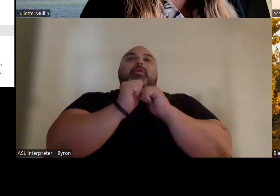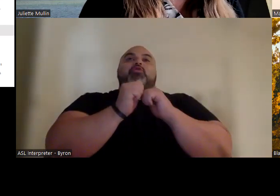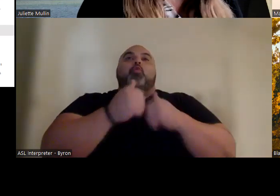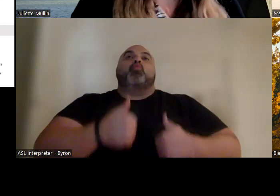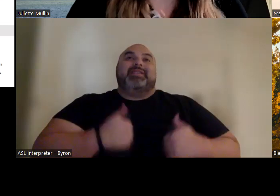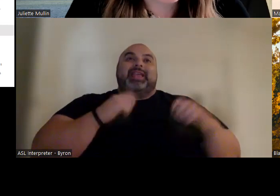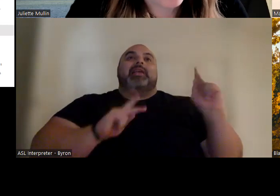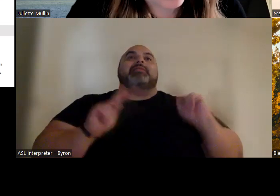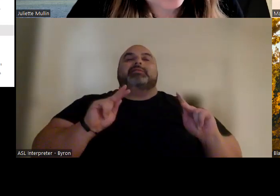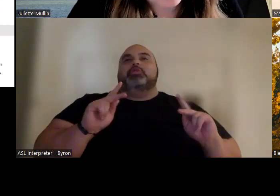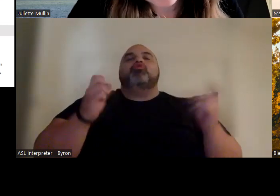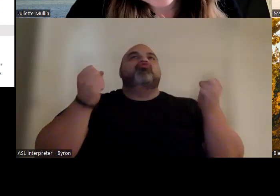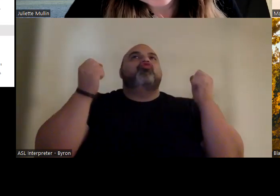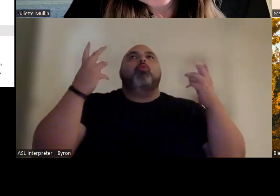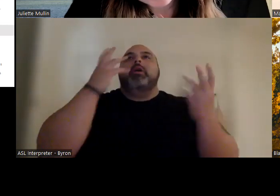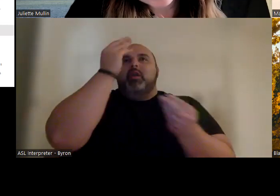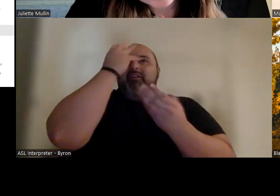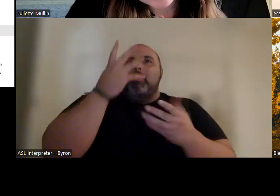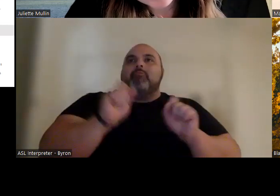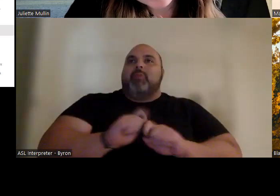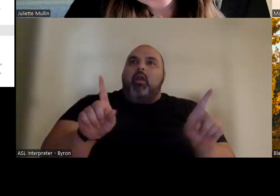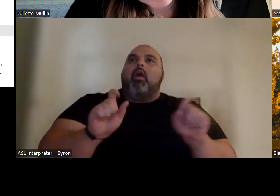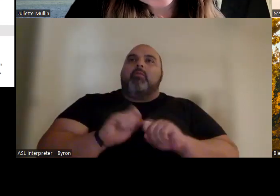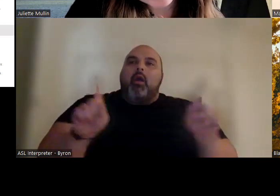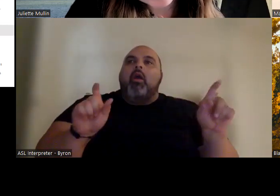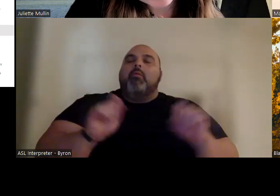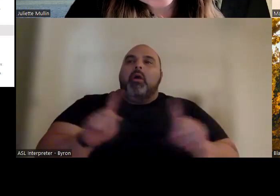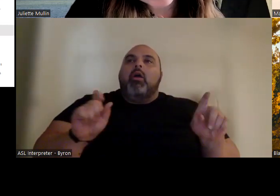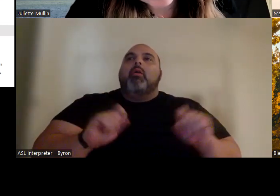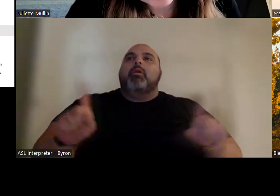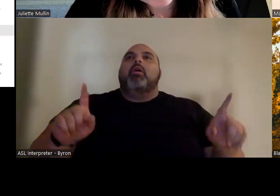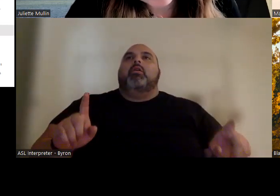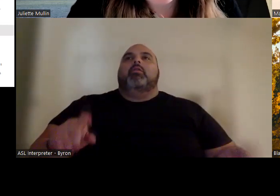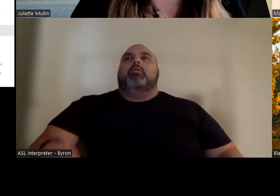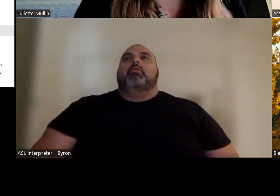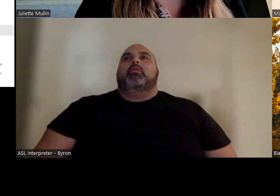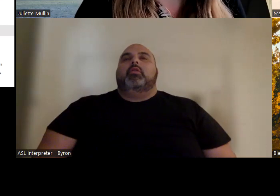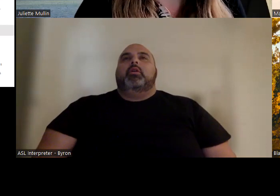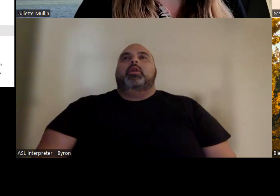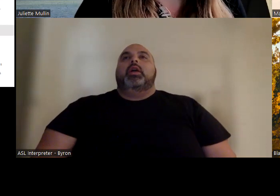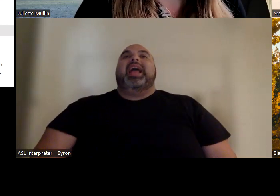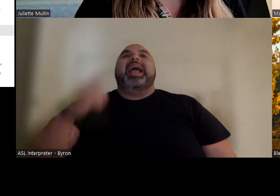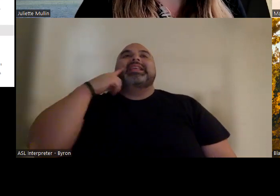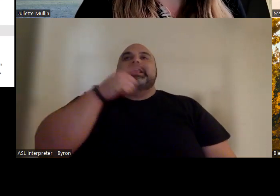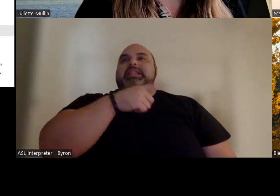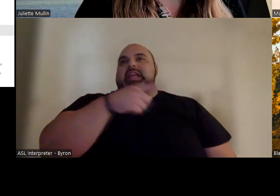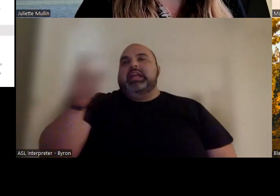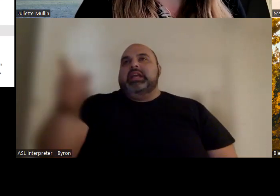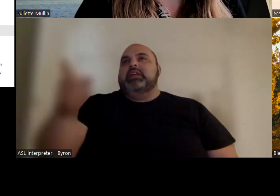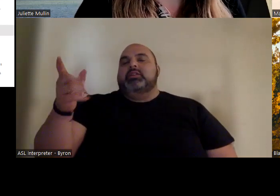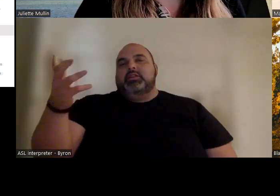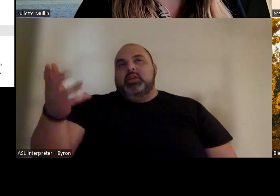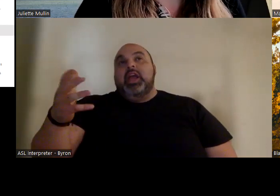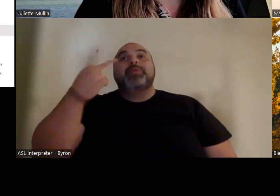much information coming out and at. providers that I think that that also and we did see that